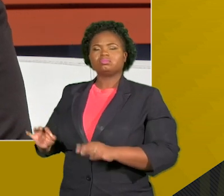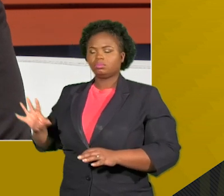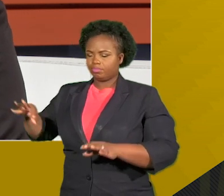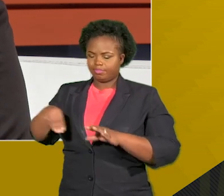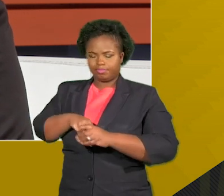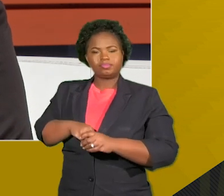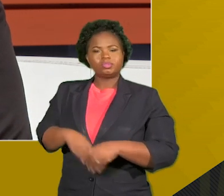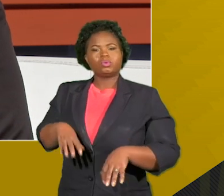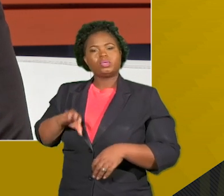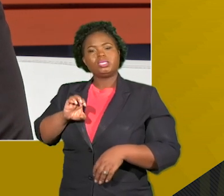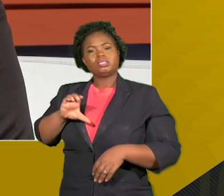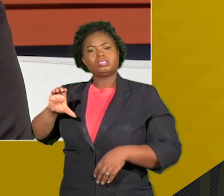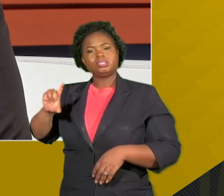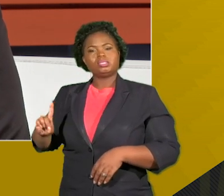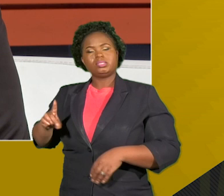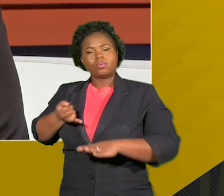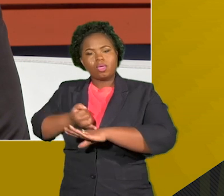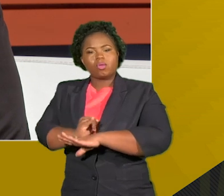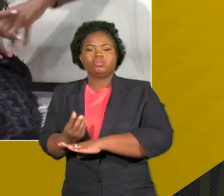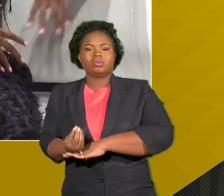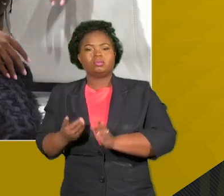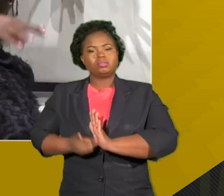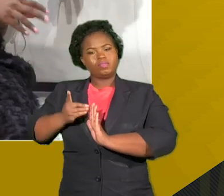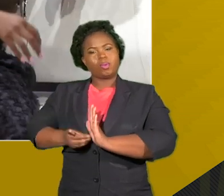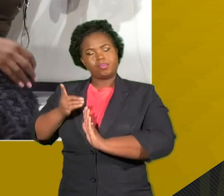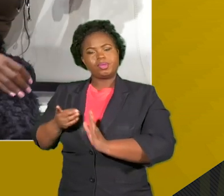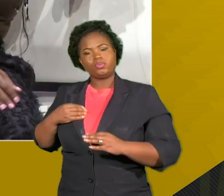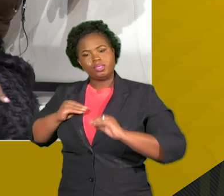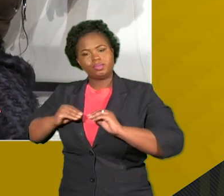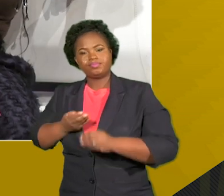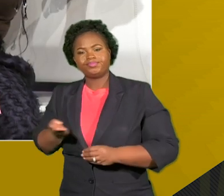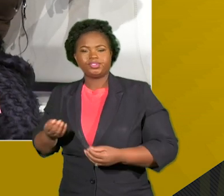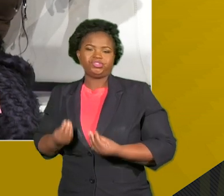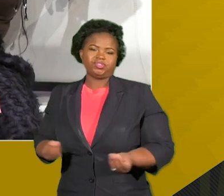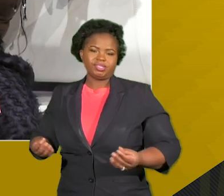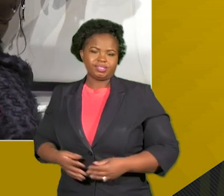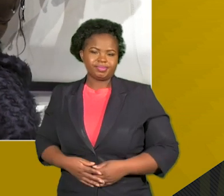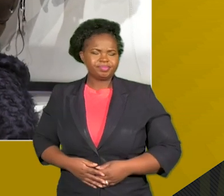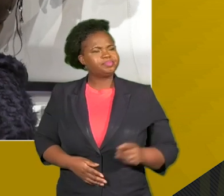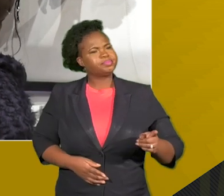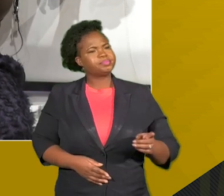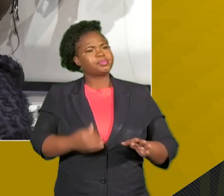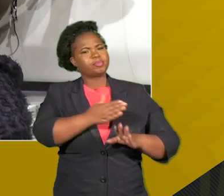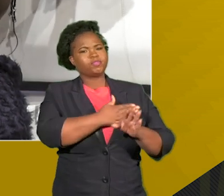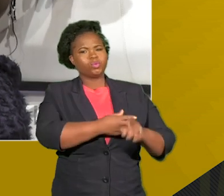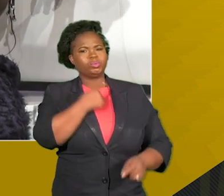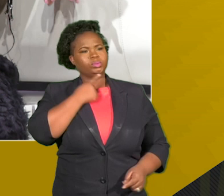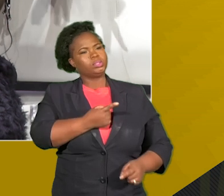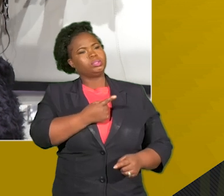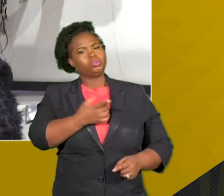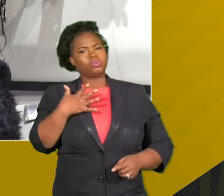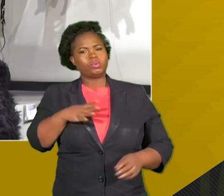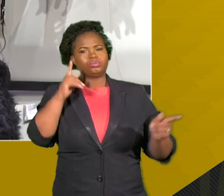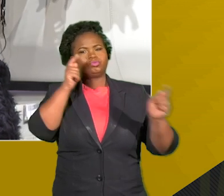early childhood development, which they would never have had. Pindile, when we were talking earlier on, you said something to the likes of Hore Obatau Chincha,